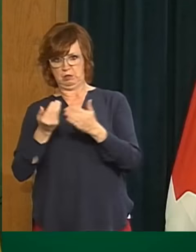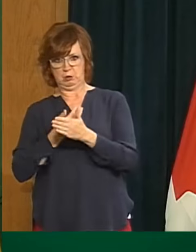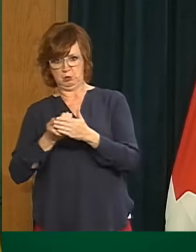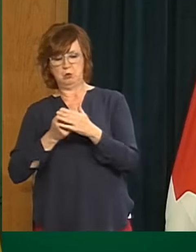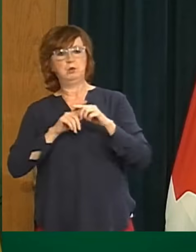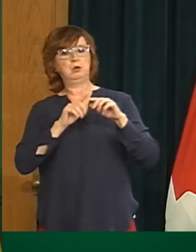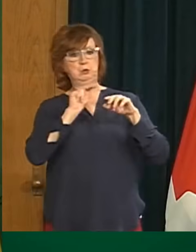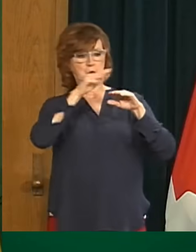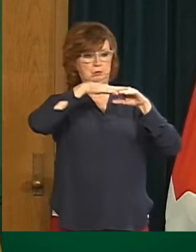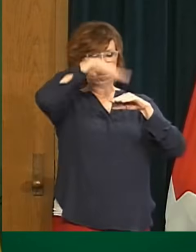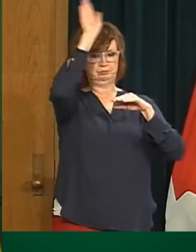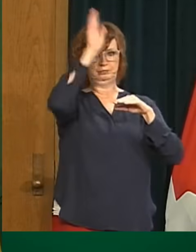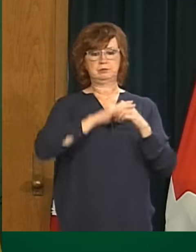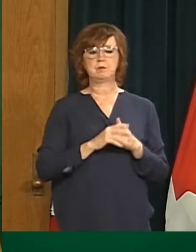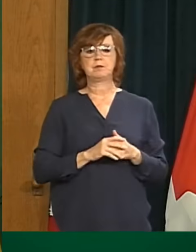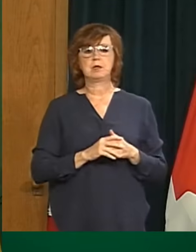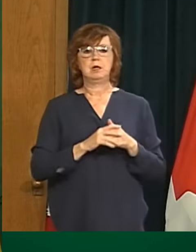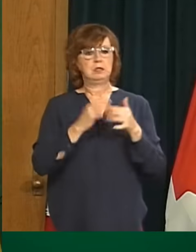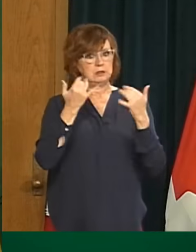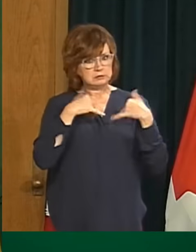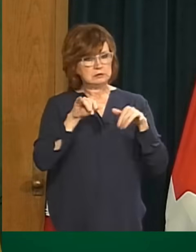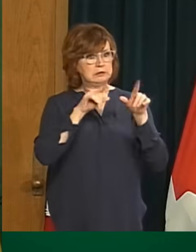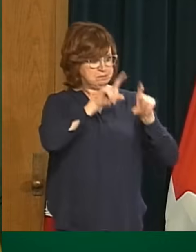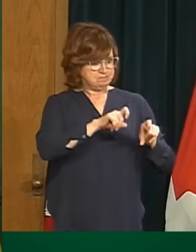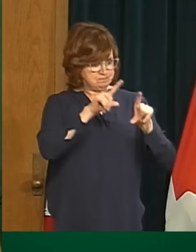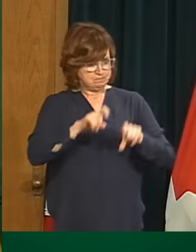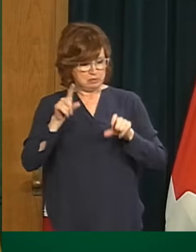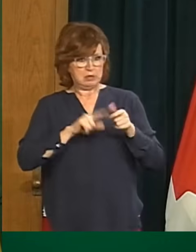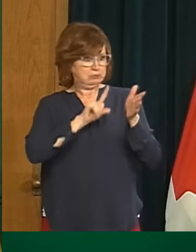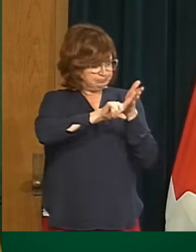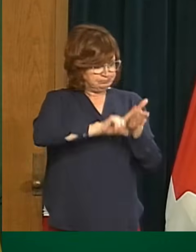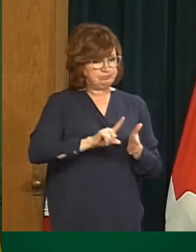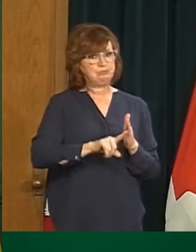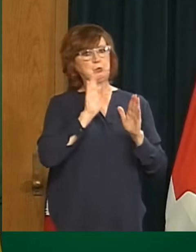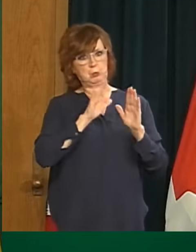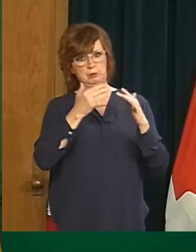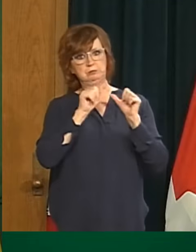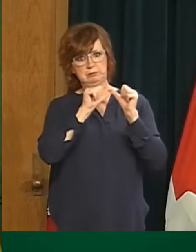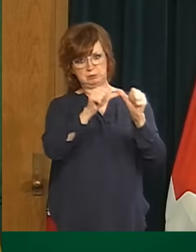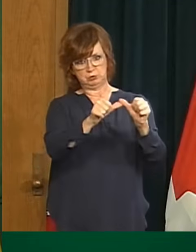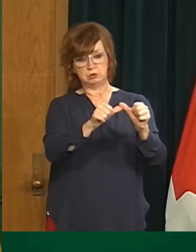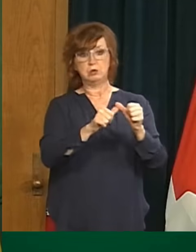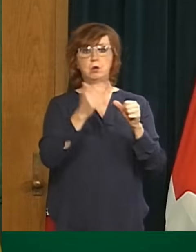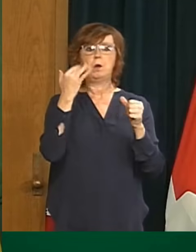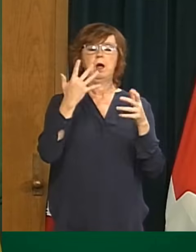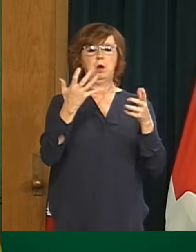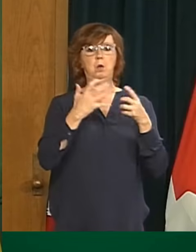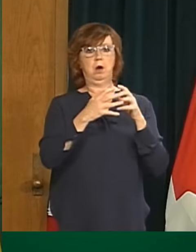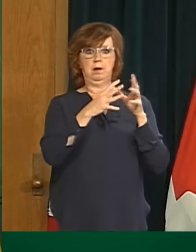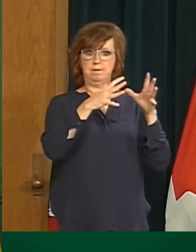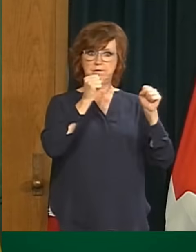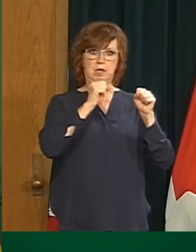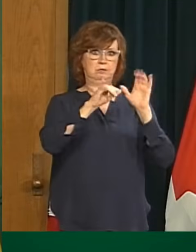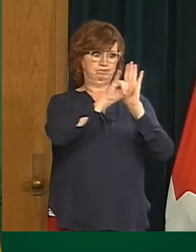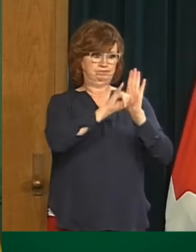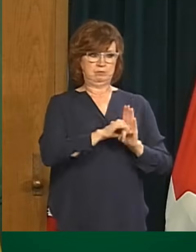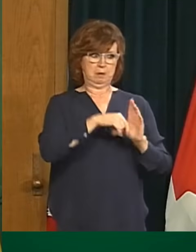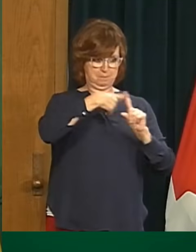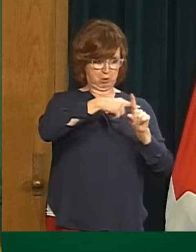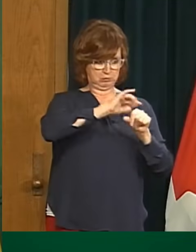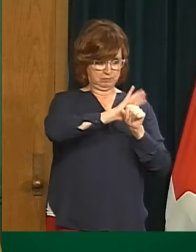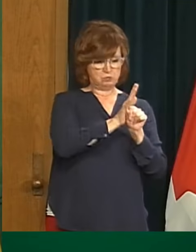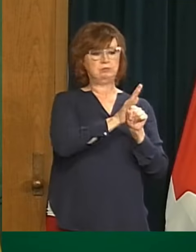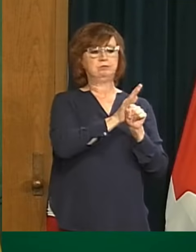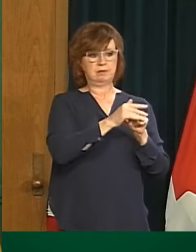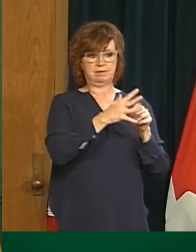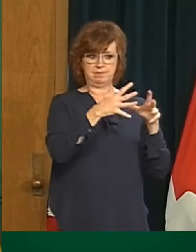Aggressive testing and contact tracing will continue in the days ahead, so we can quickly identify positive cases and have those